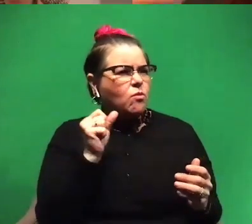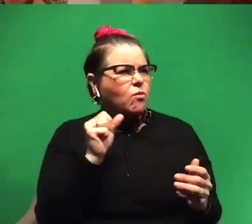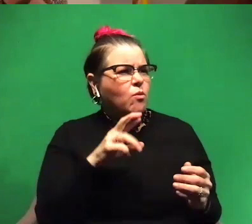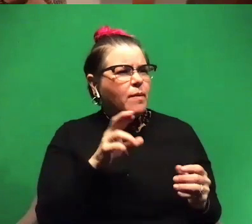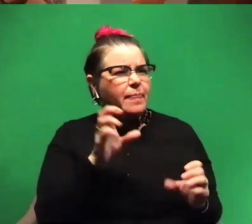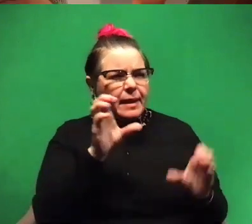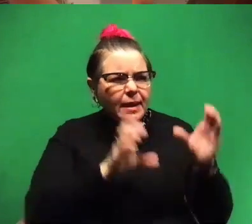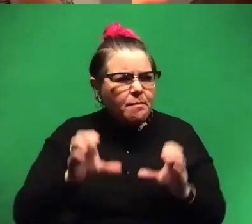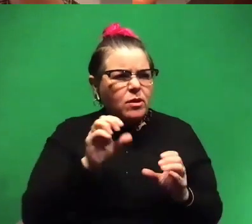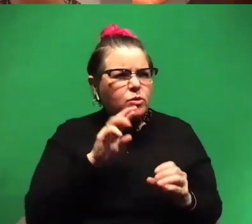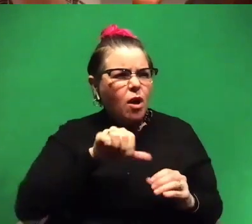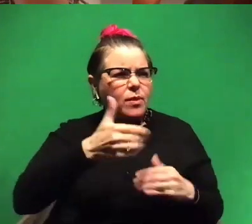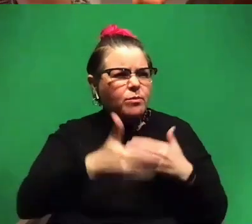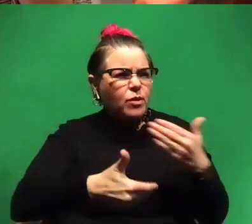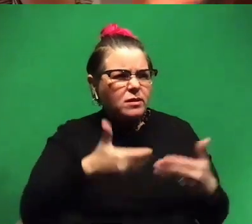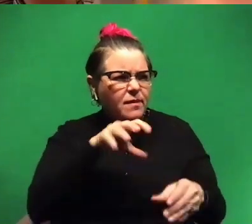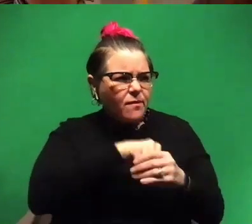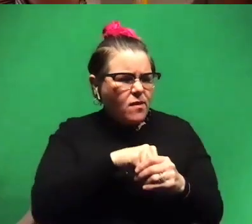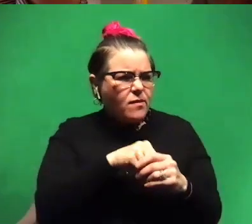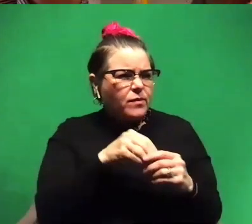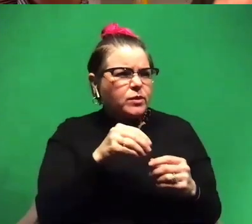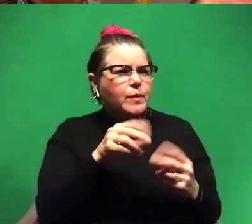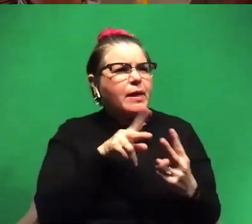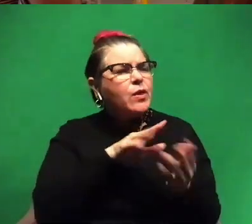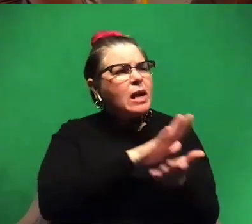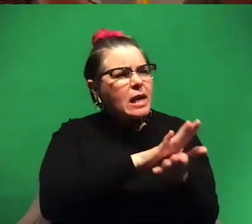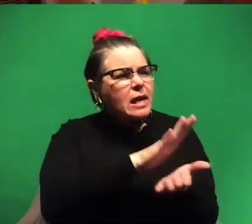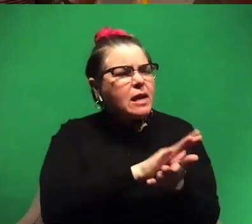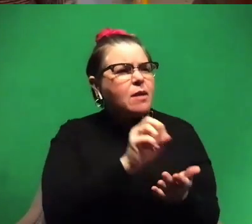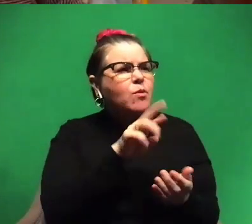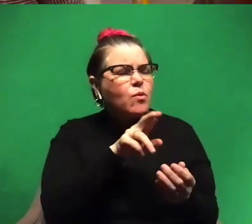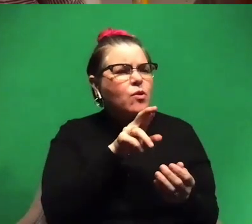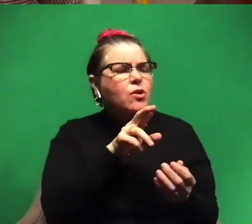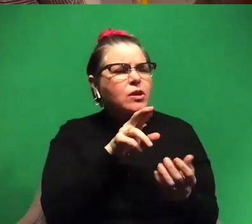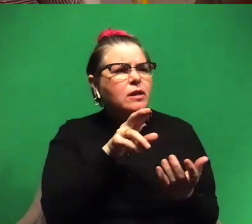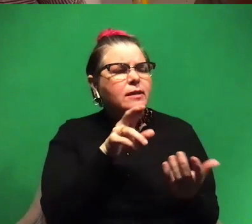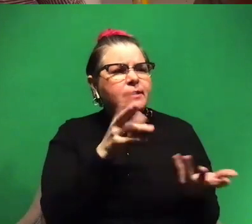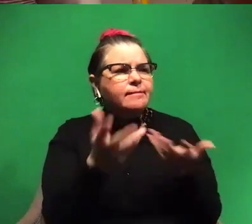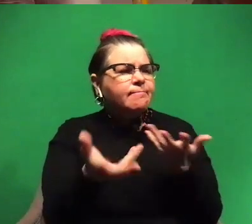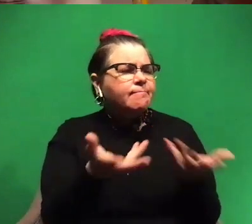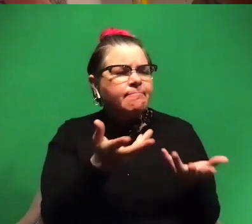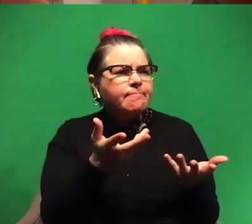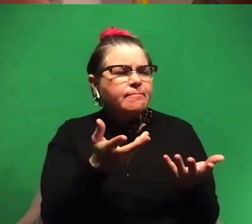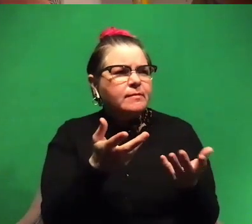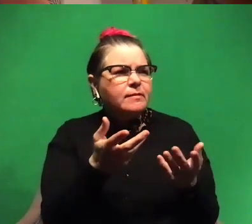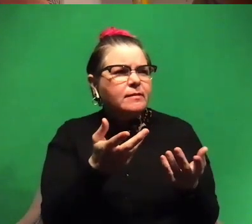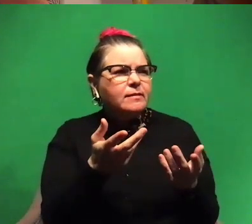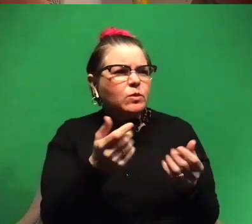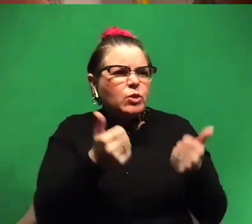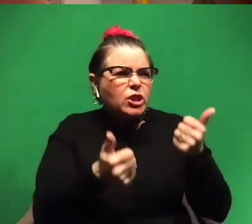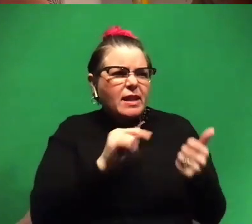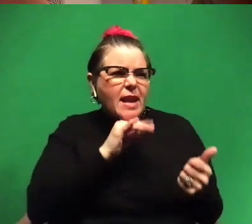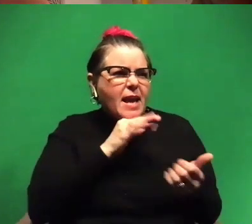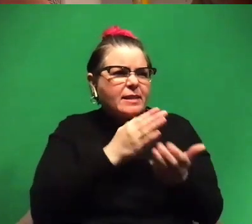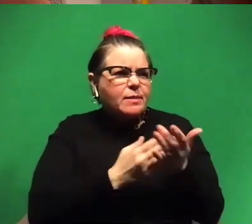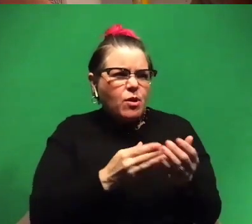or the other processes that we use to either clean them up or get to them that are the nasty bits, or